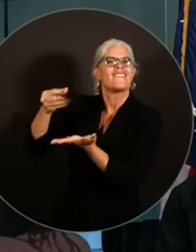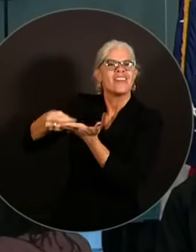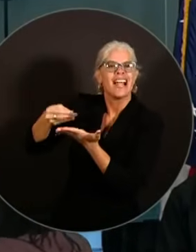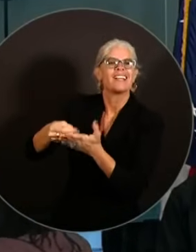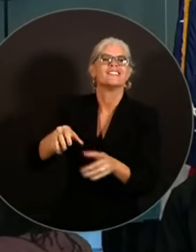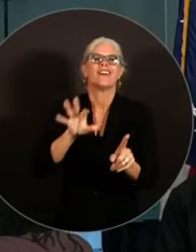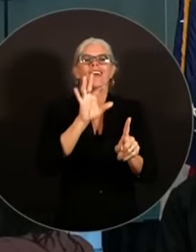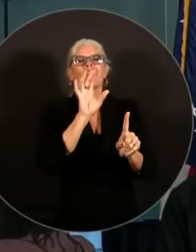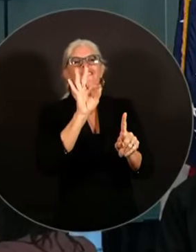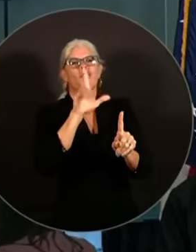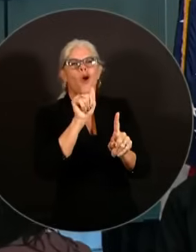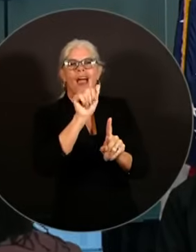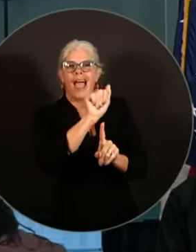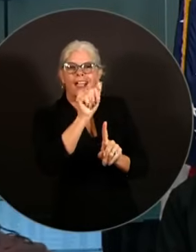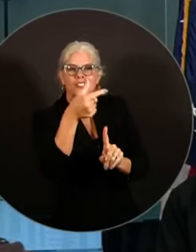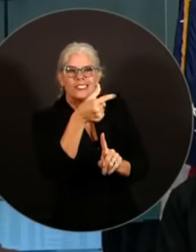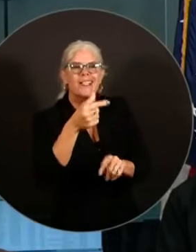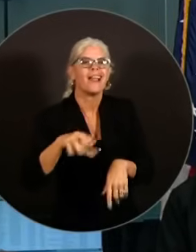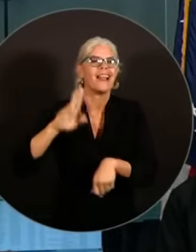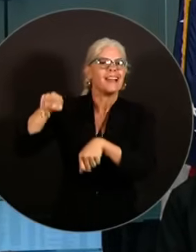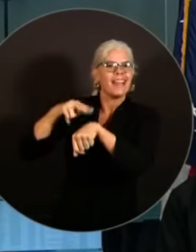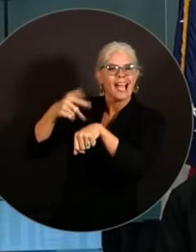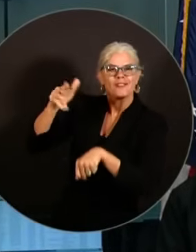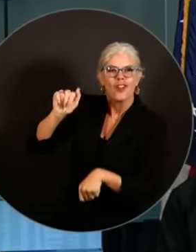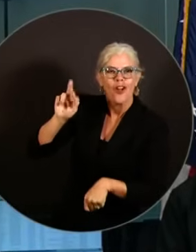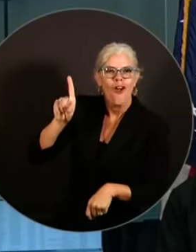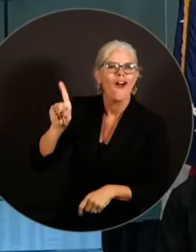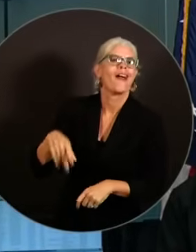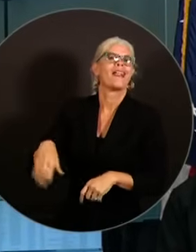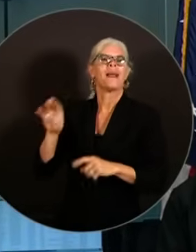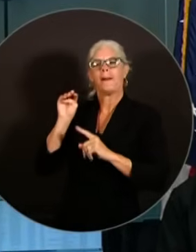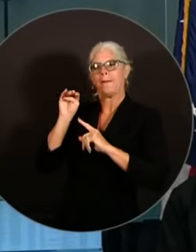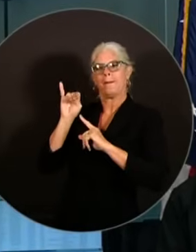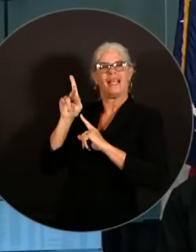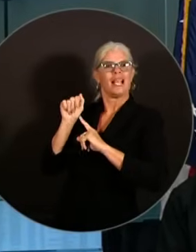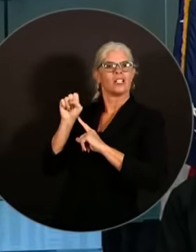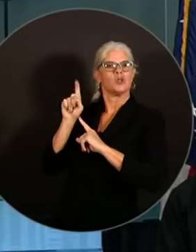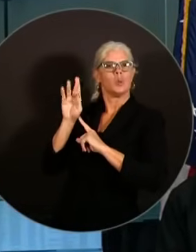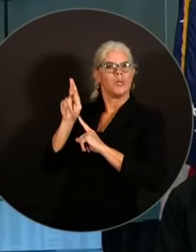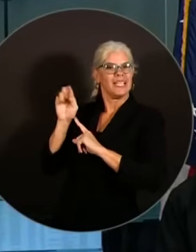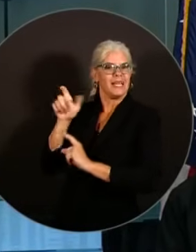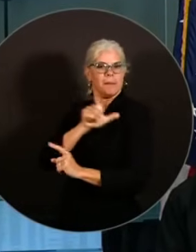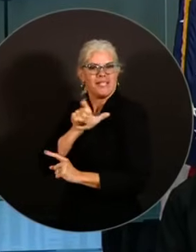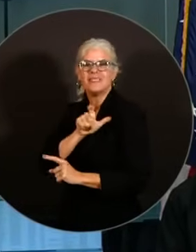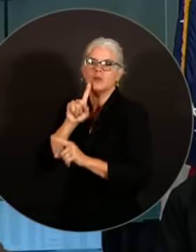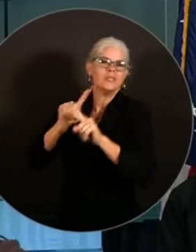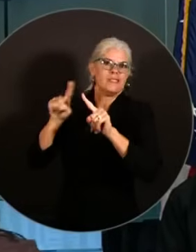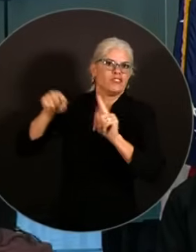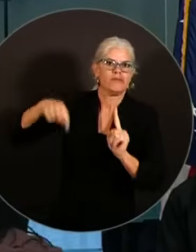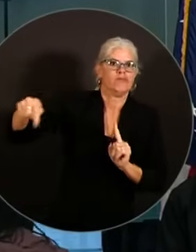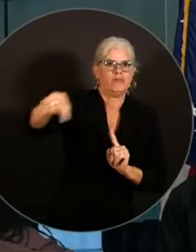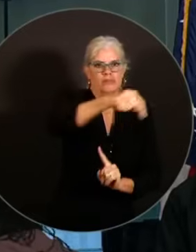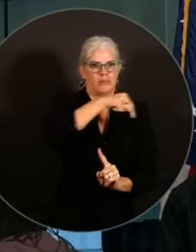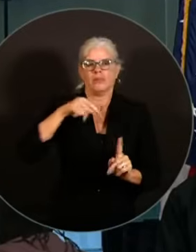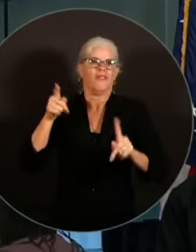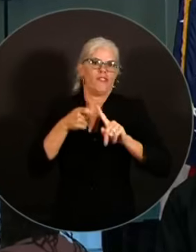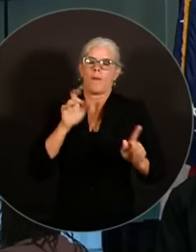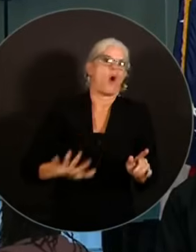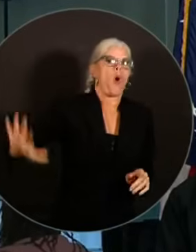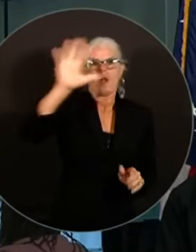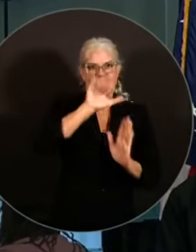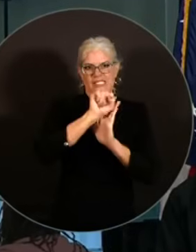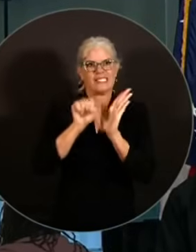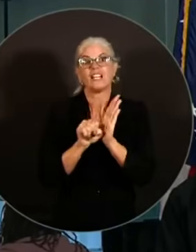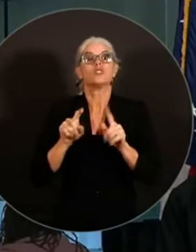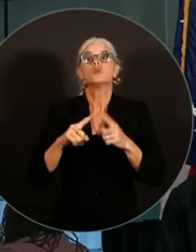Guard, and the Miccosukee Tribe Law Enforcement, and local sheriff's offices up and down the coast and across the state to provide